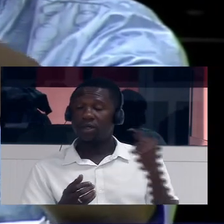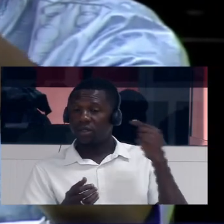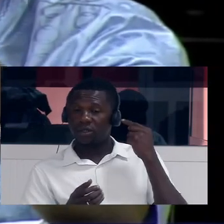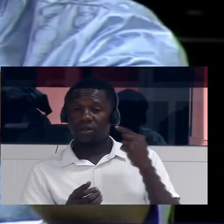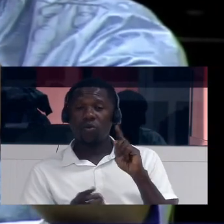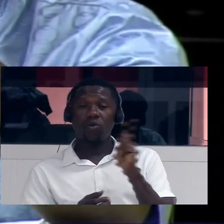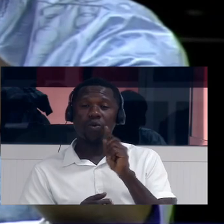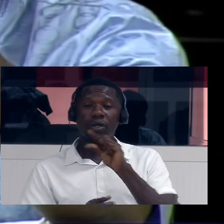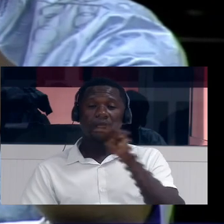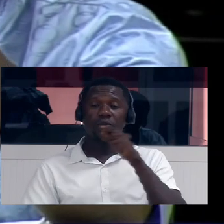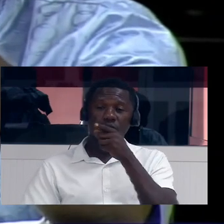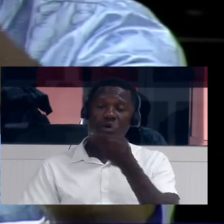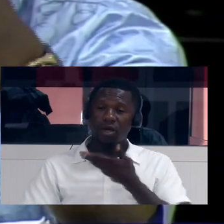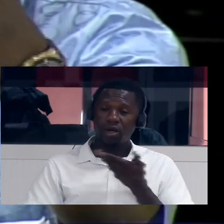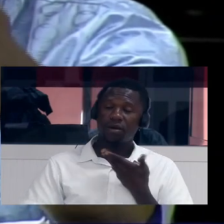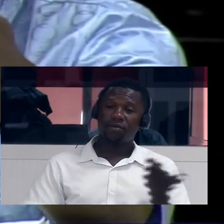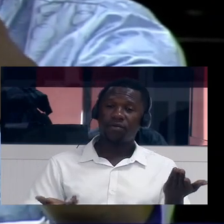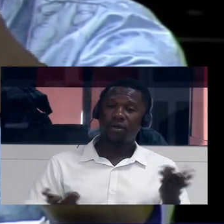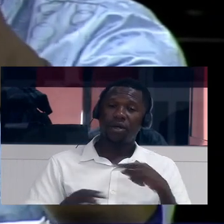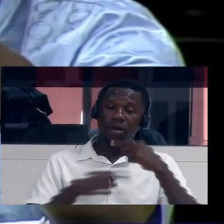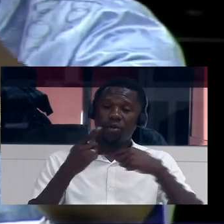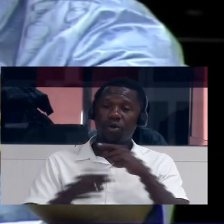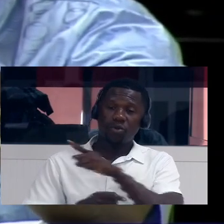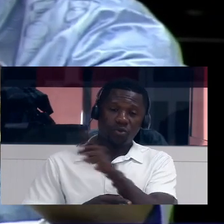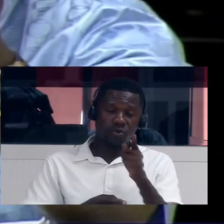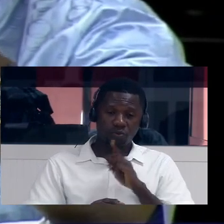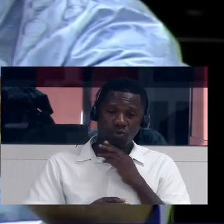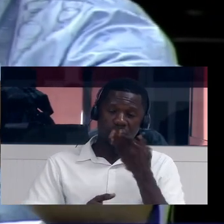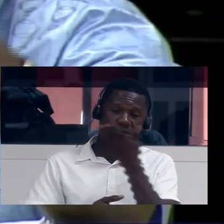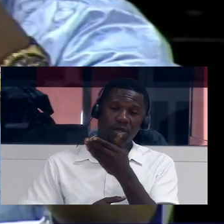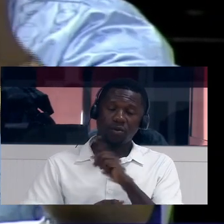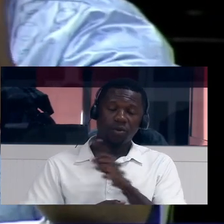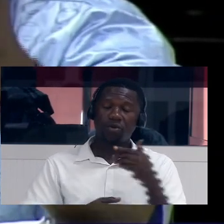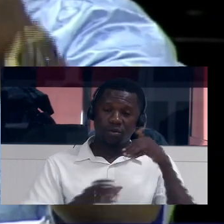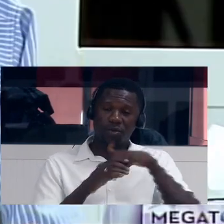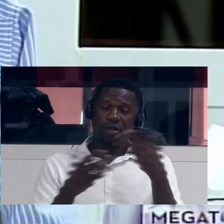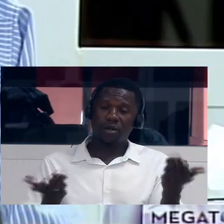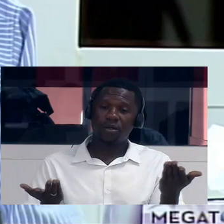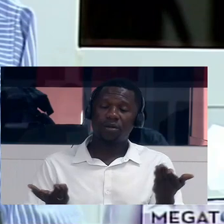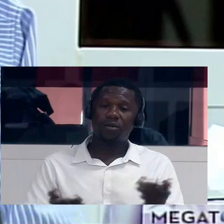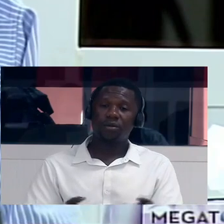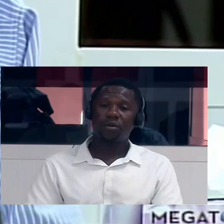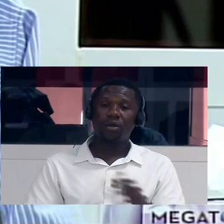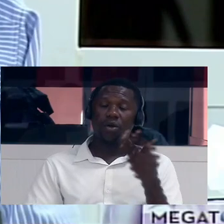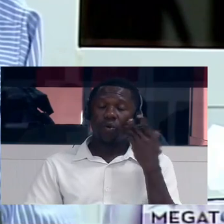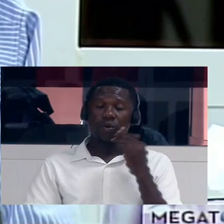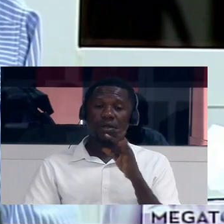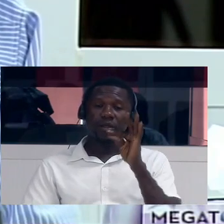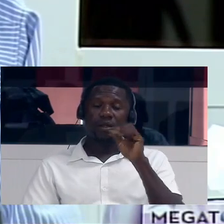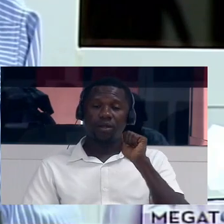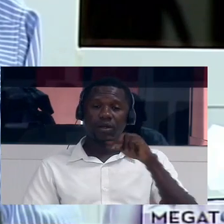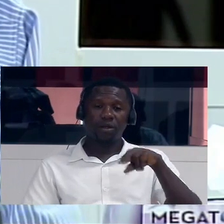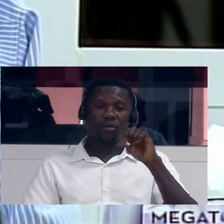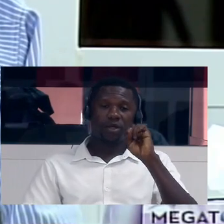names do you have about those who were there and were not supposed to be there? When Tamsir came to my office and